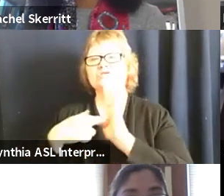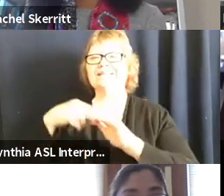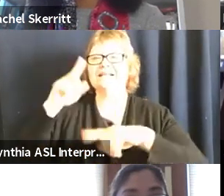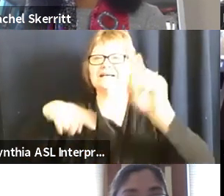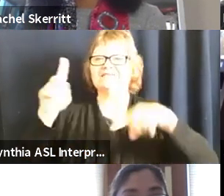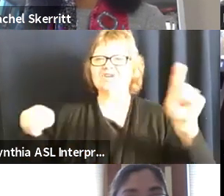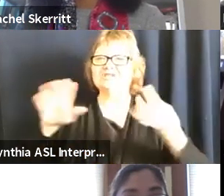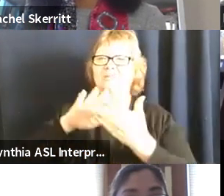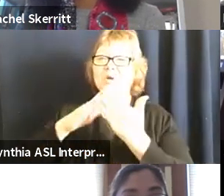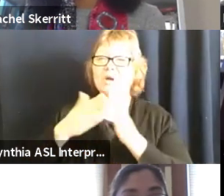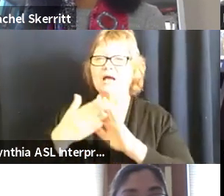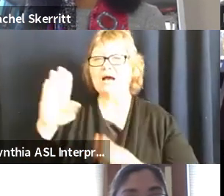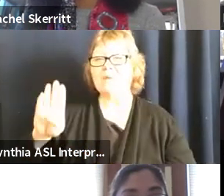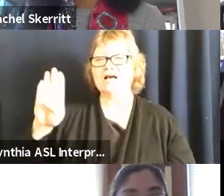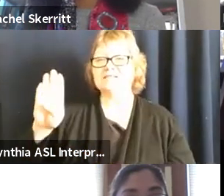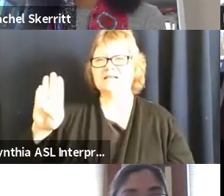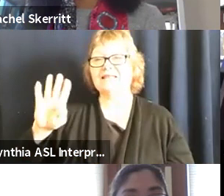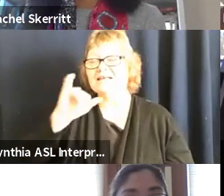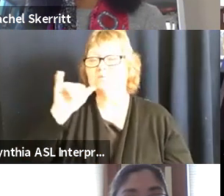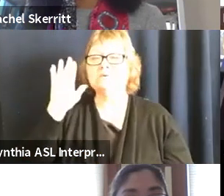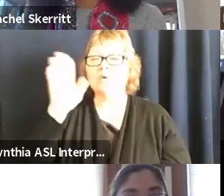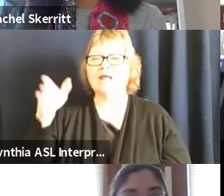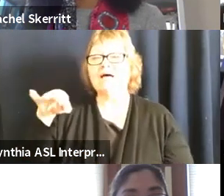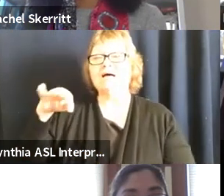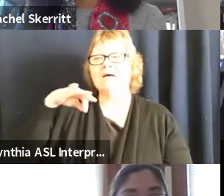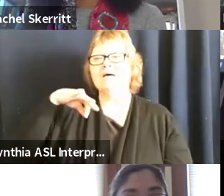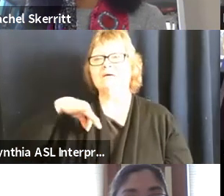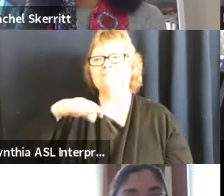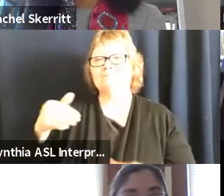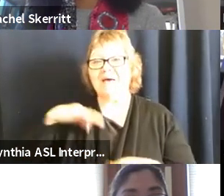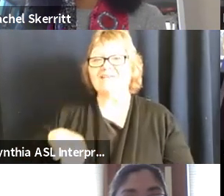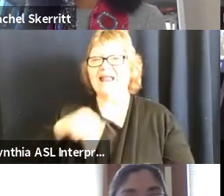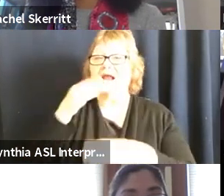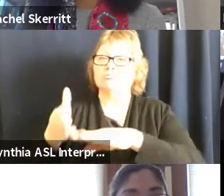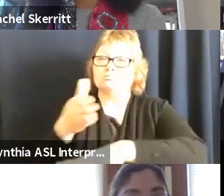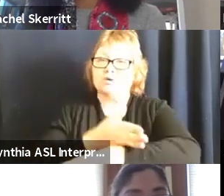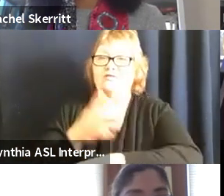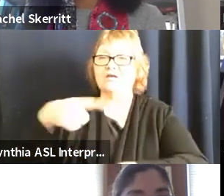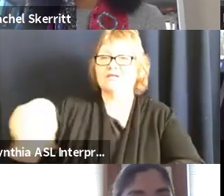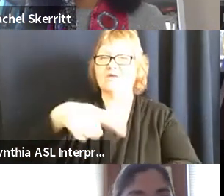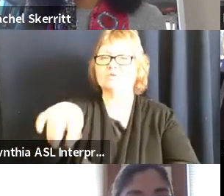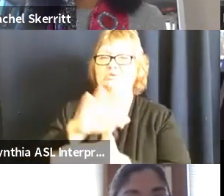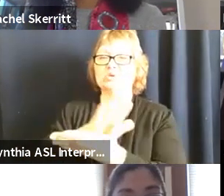Boston. This will undoubtedly also improve these schools. Thank you so much.